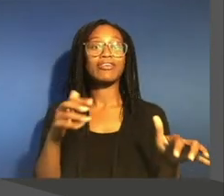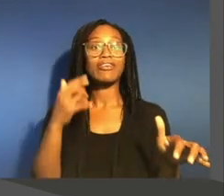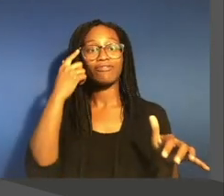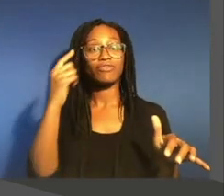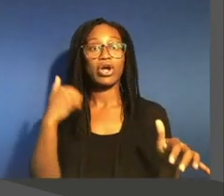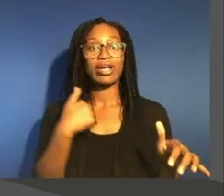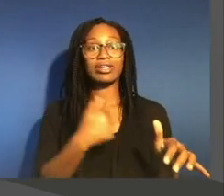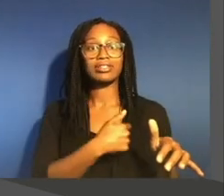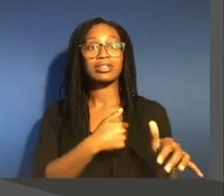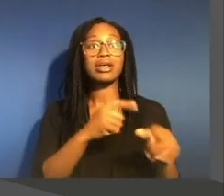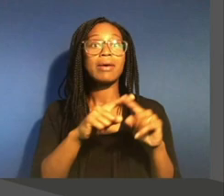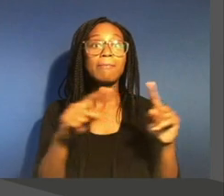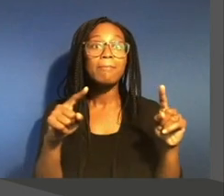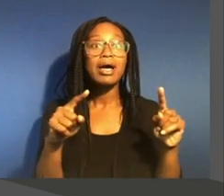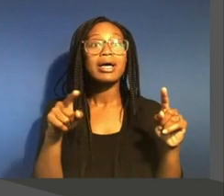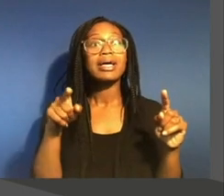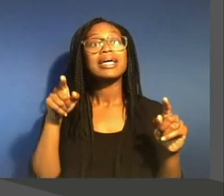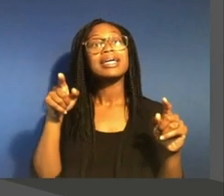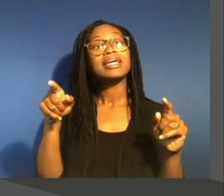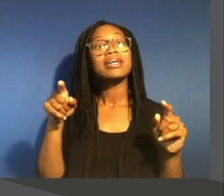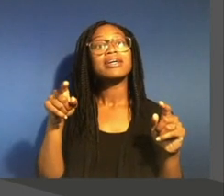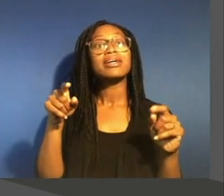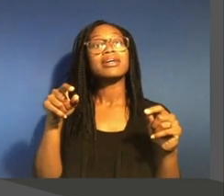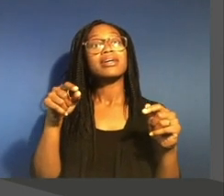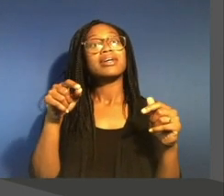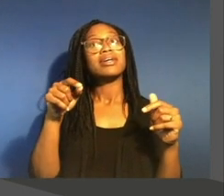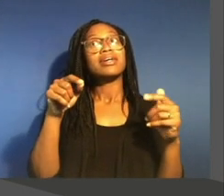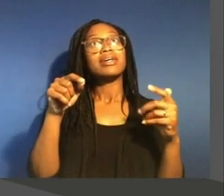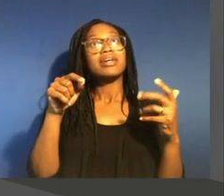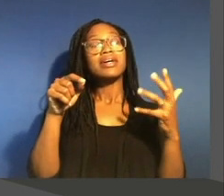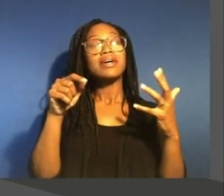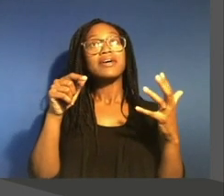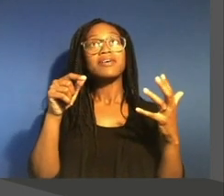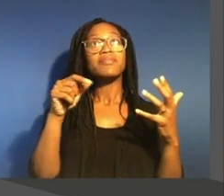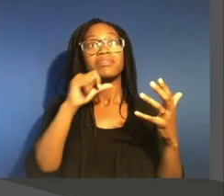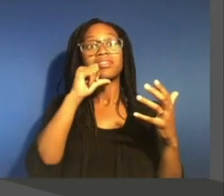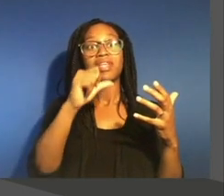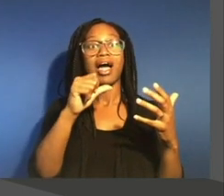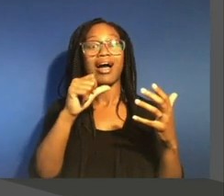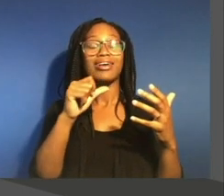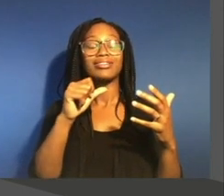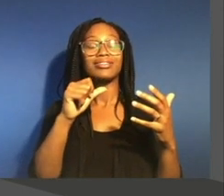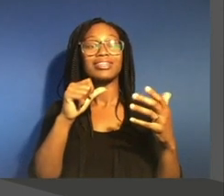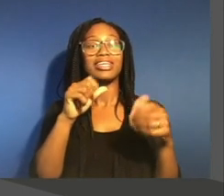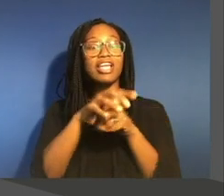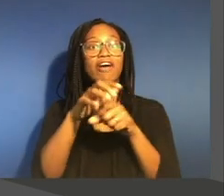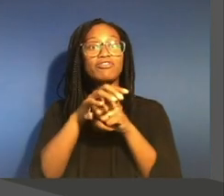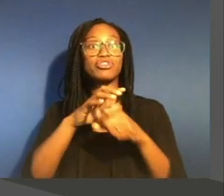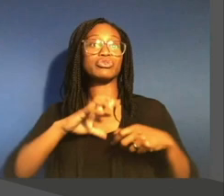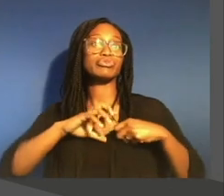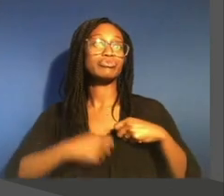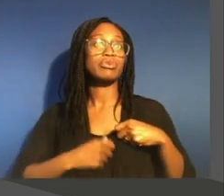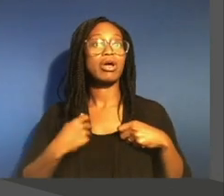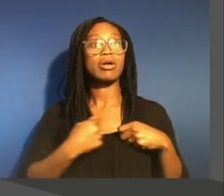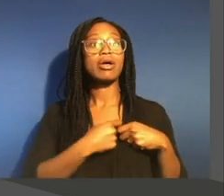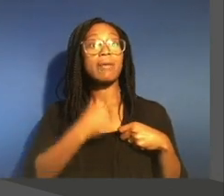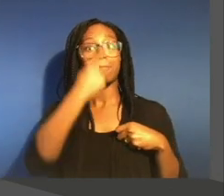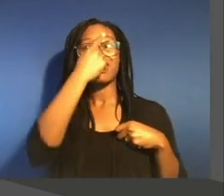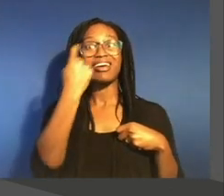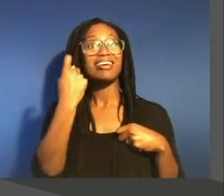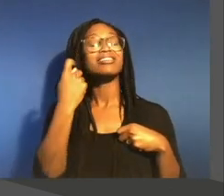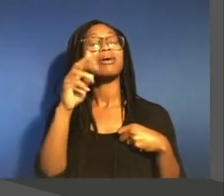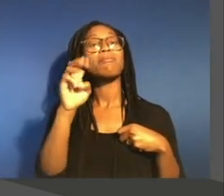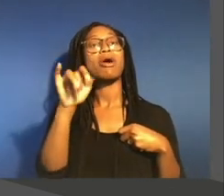was not a shock enough to remove the smile from our life, because at the end, he was still alive. And that was